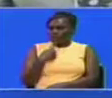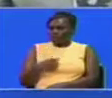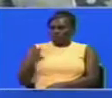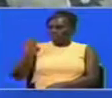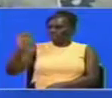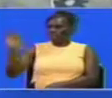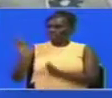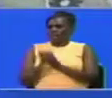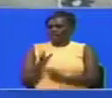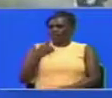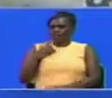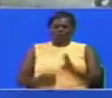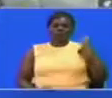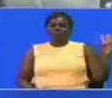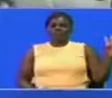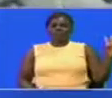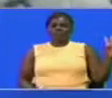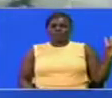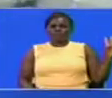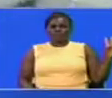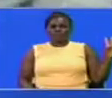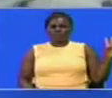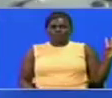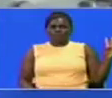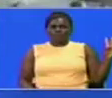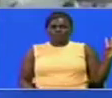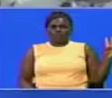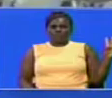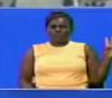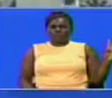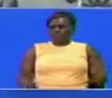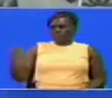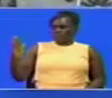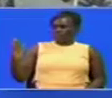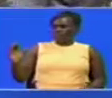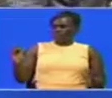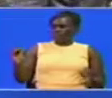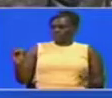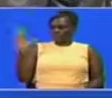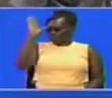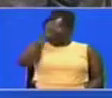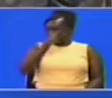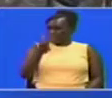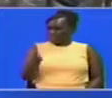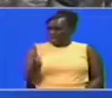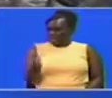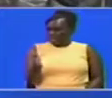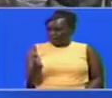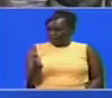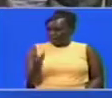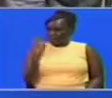West Pokot County, where I come from. Mm. So the insecurity that is seen